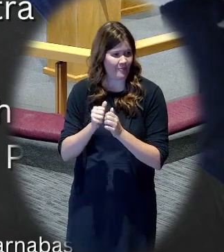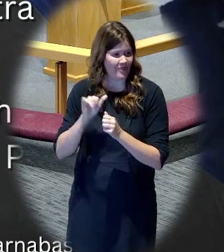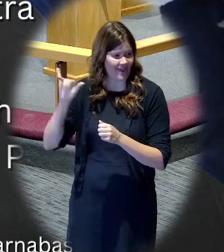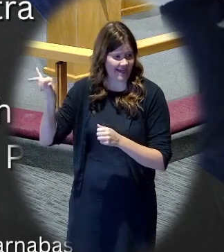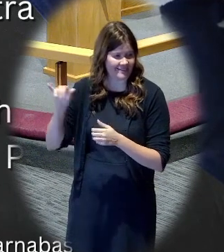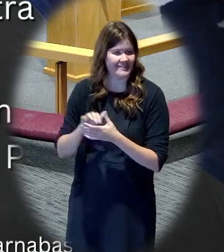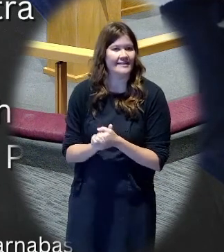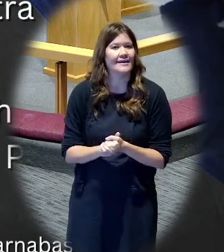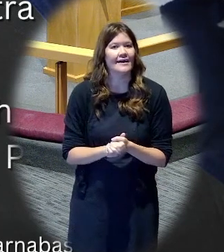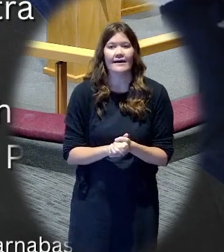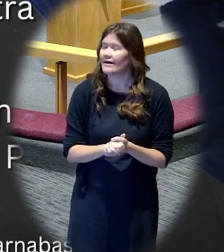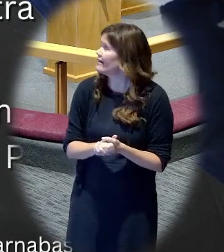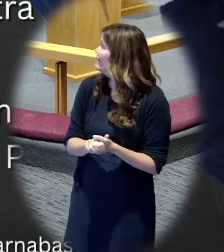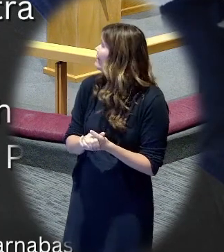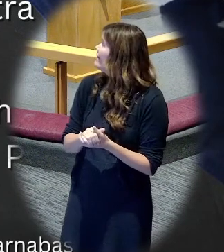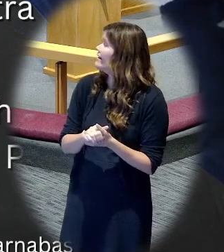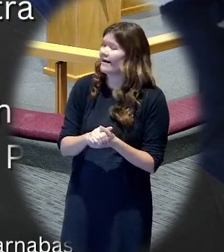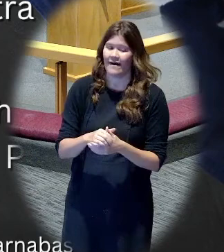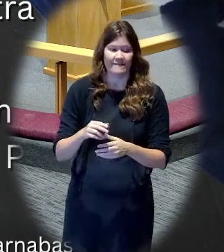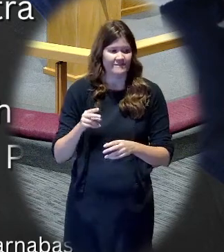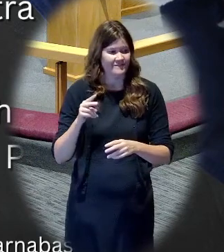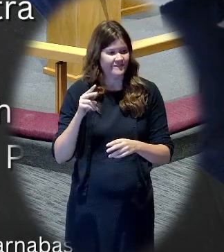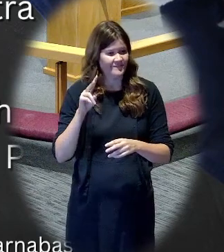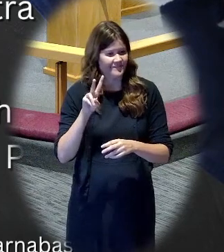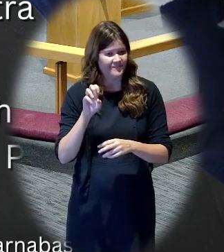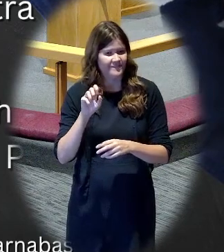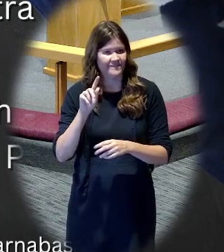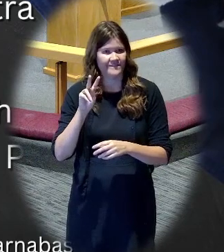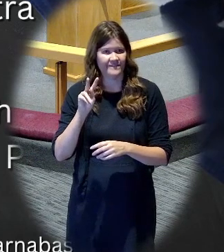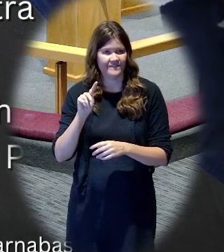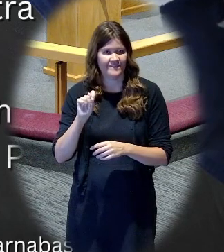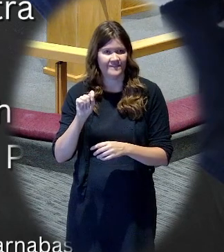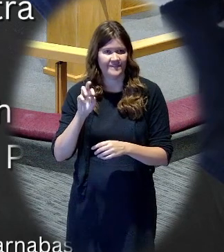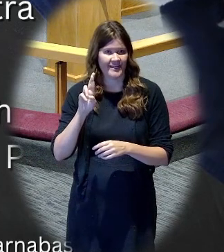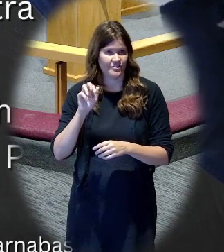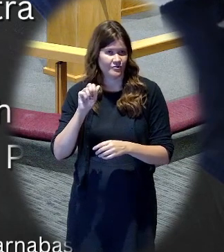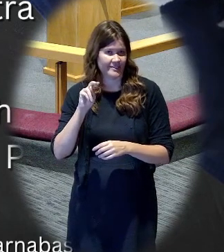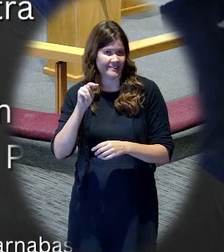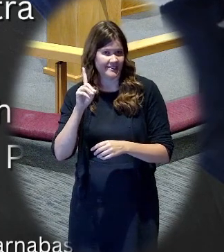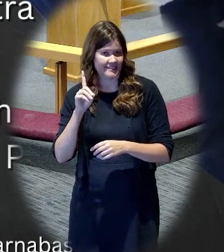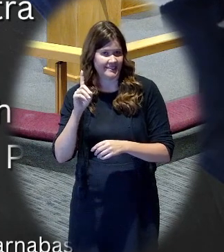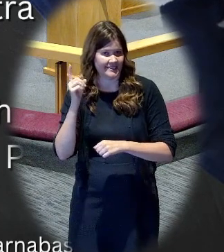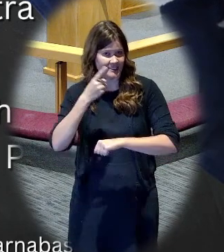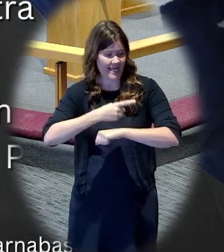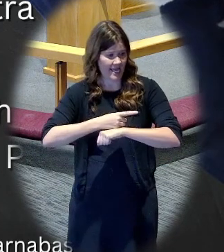Day concert coming up November 13th, so mark that on your calendar.